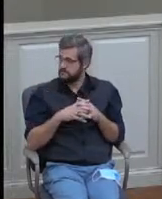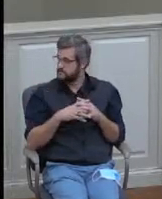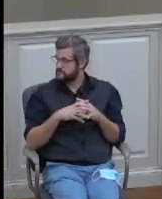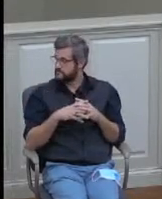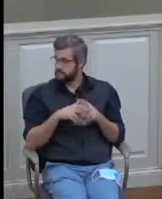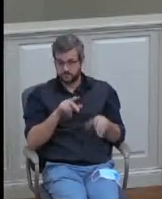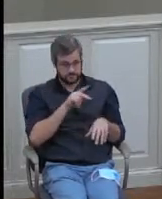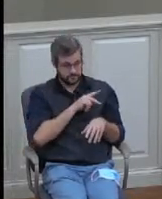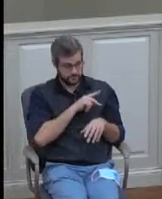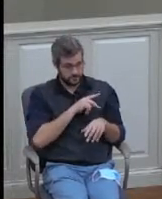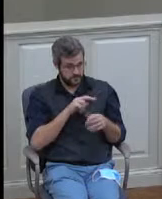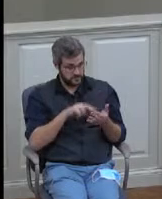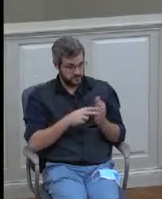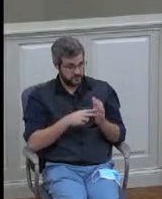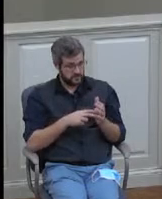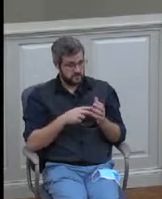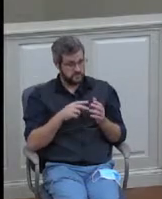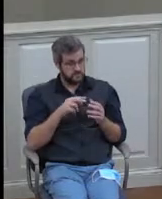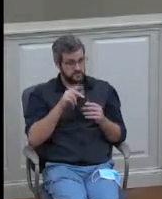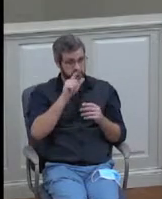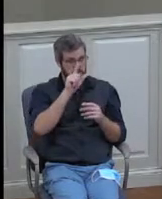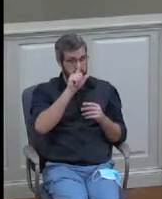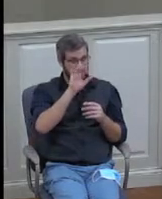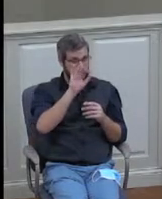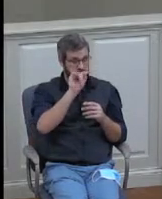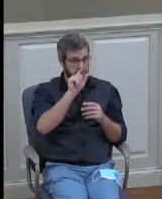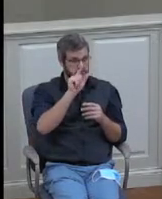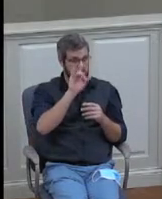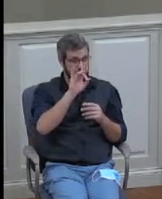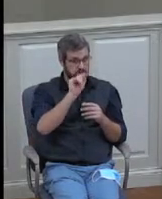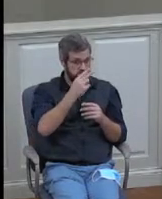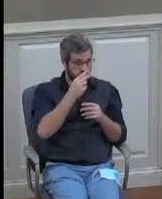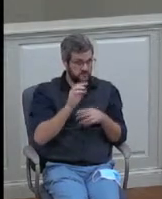Either the 28th or the 4th. I say the 28th.